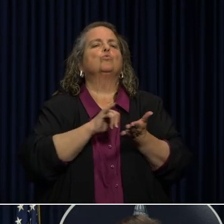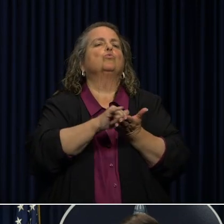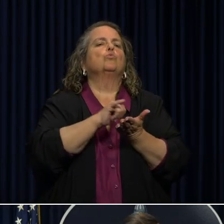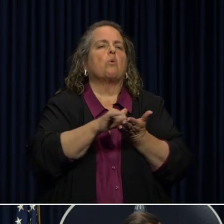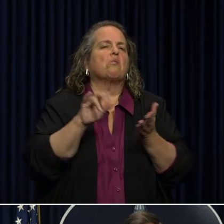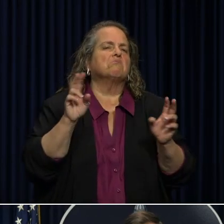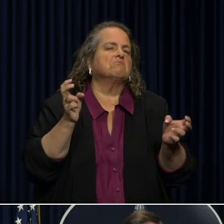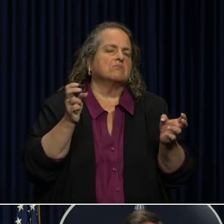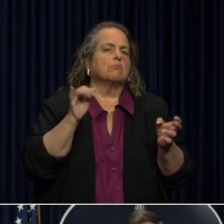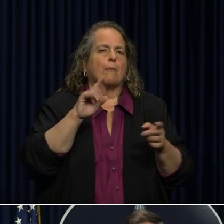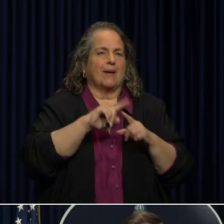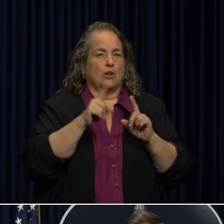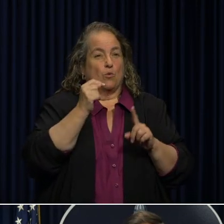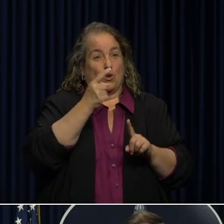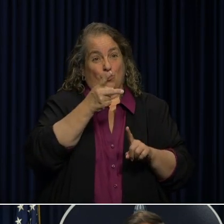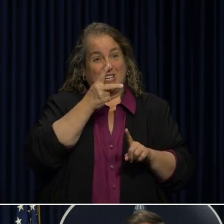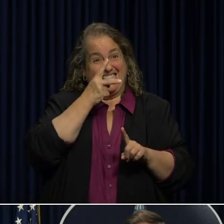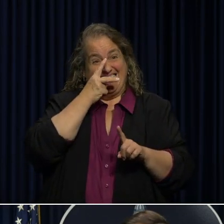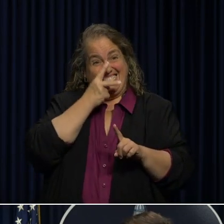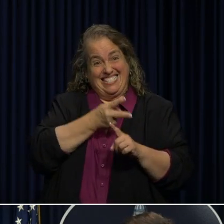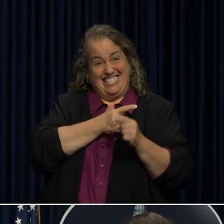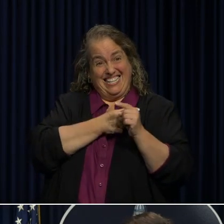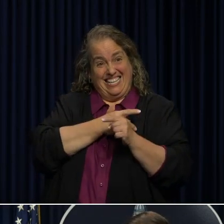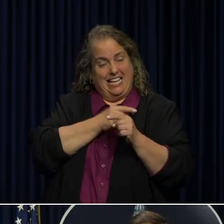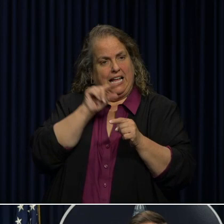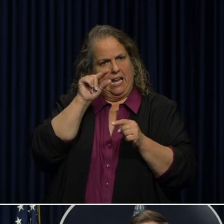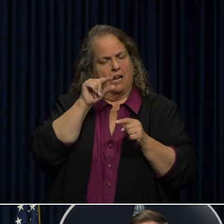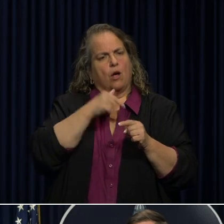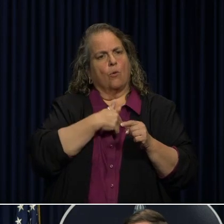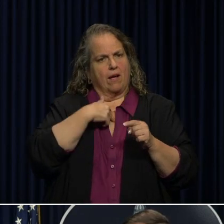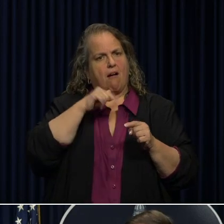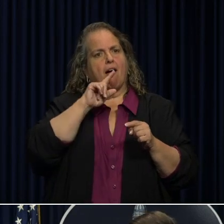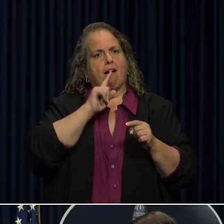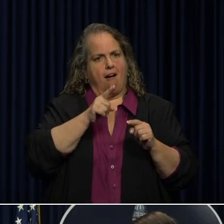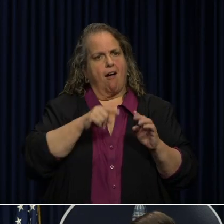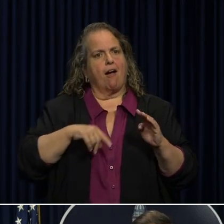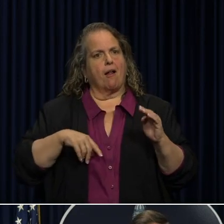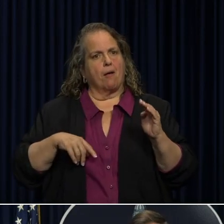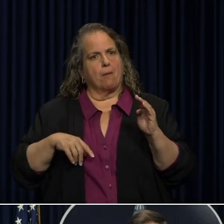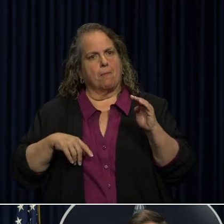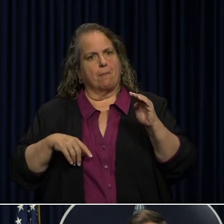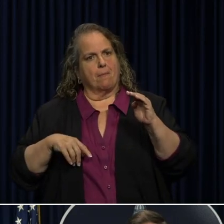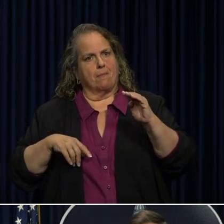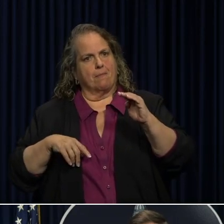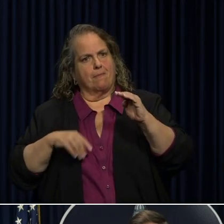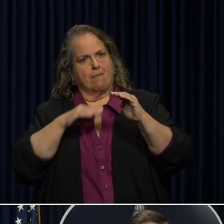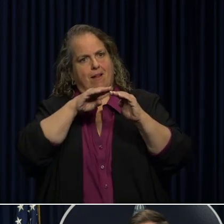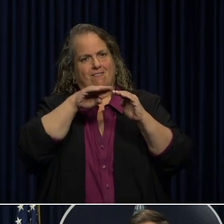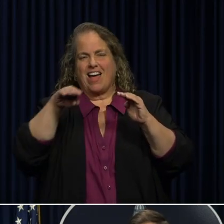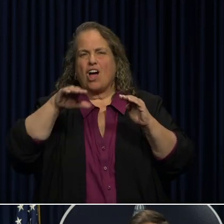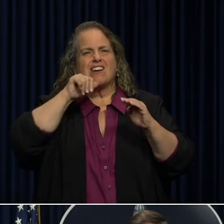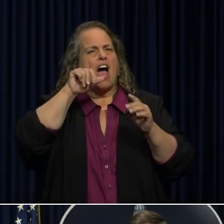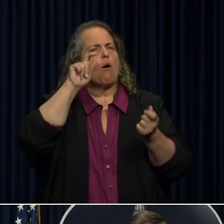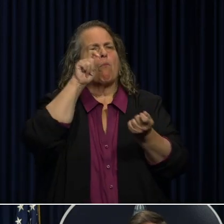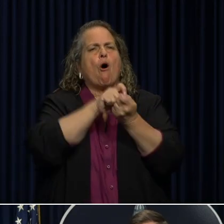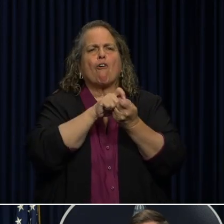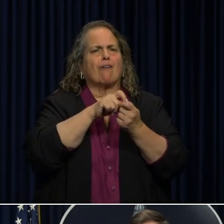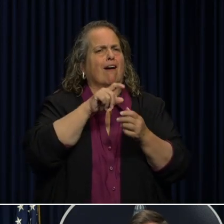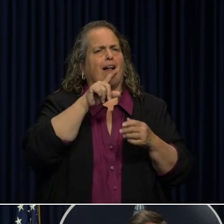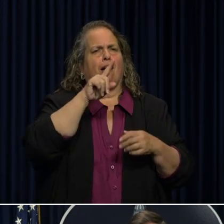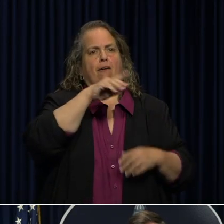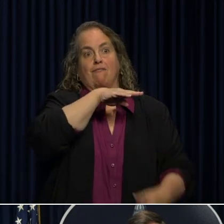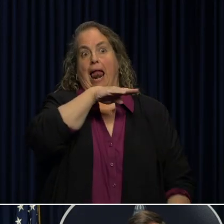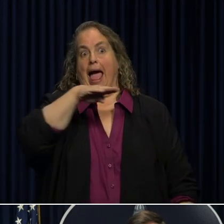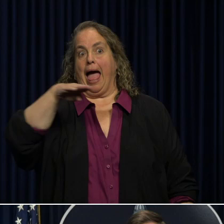But here, I think what you see a little bit is the plateau. Again, nothing is absolutely flat, right? It's going to go kind of up